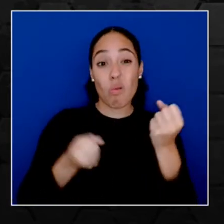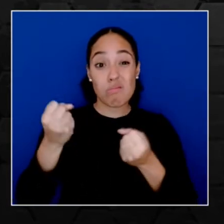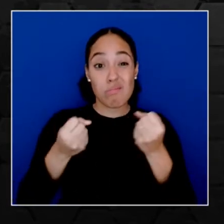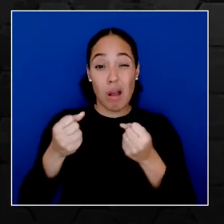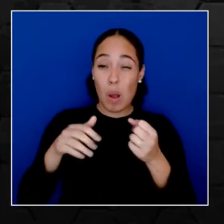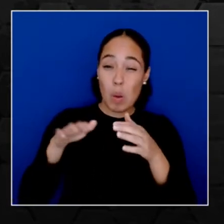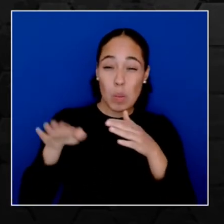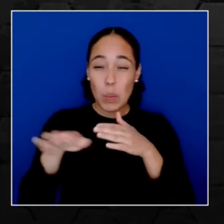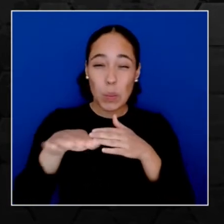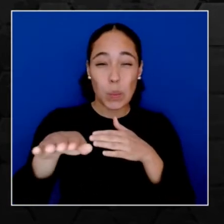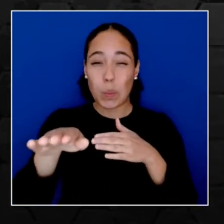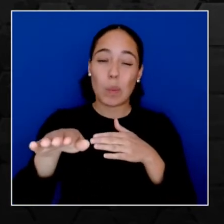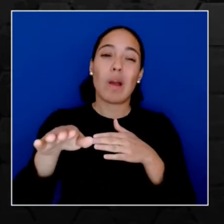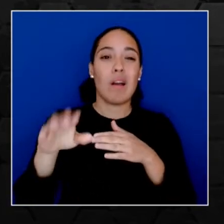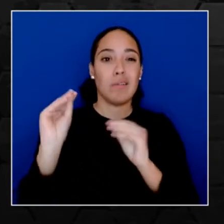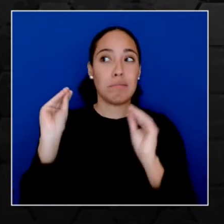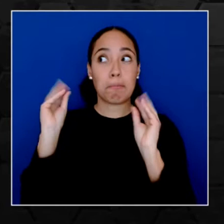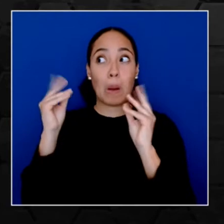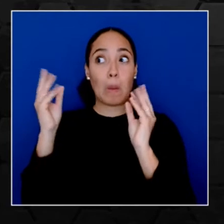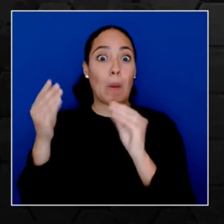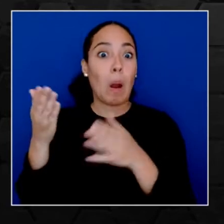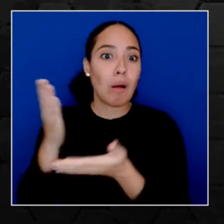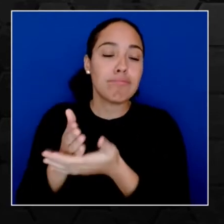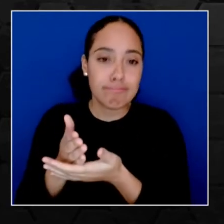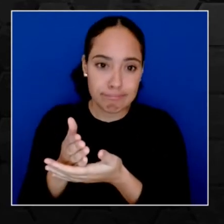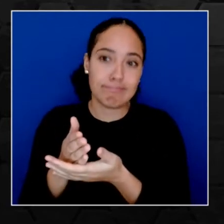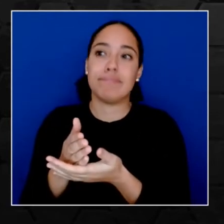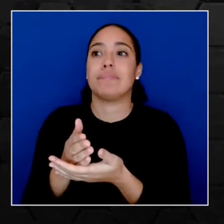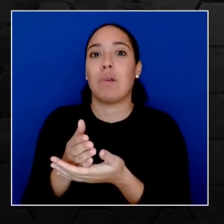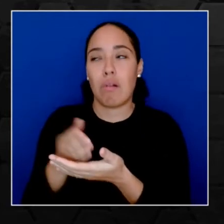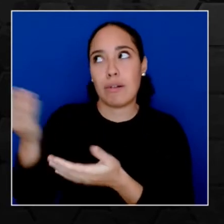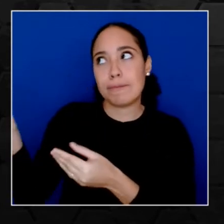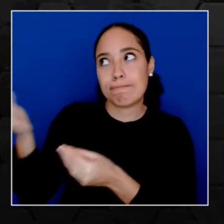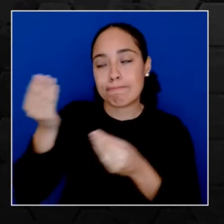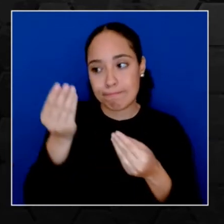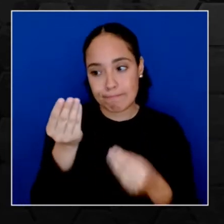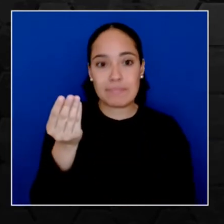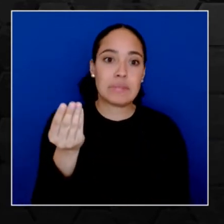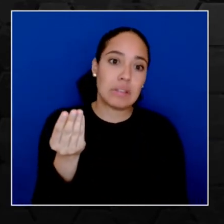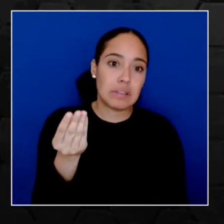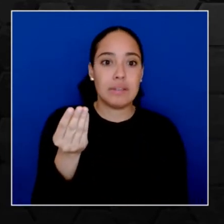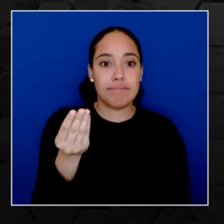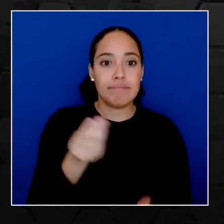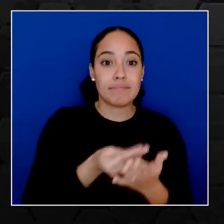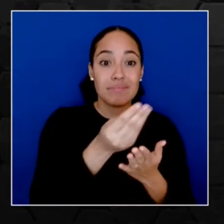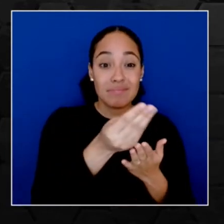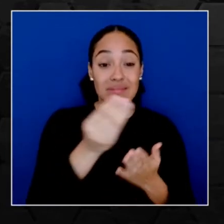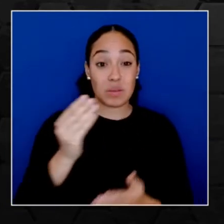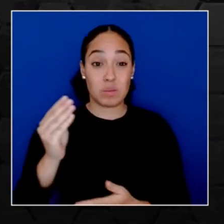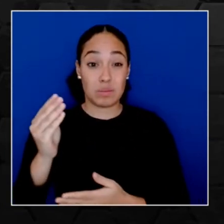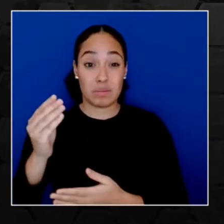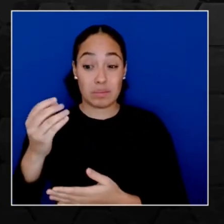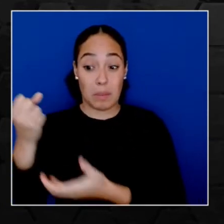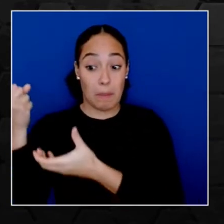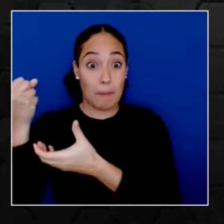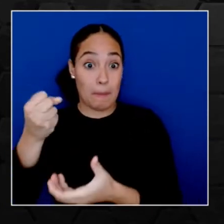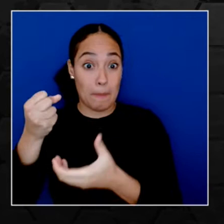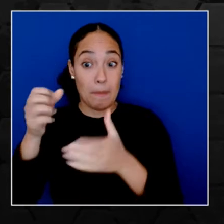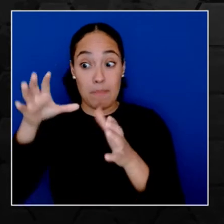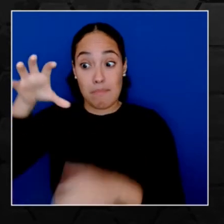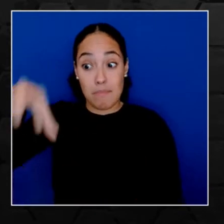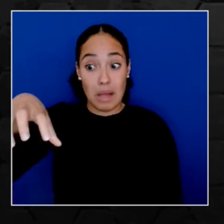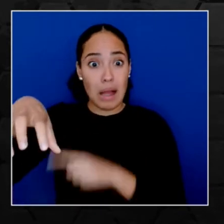department. Your bank would intimidate you of that behavior, saying you have made an unusual transaction to so and so for an